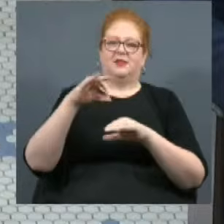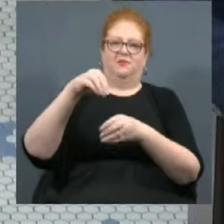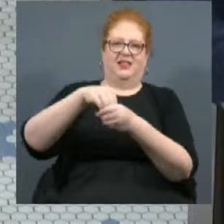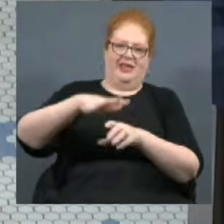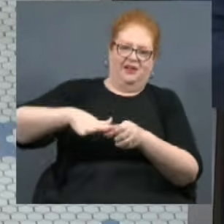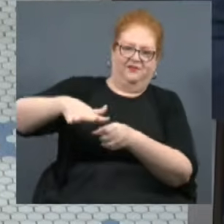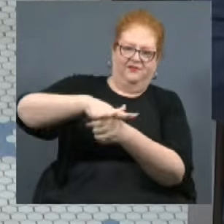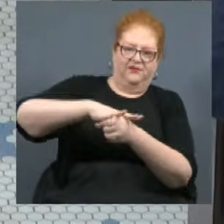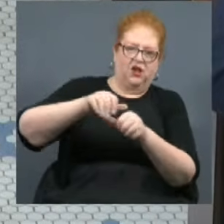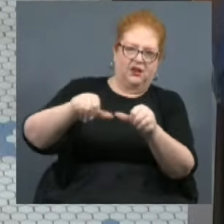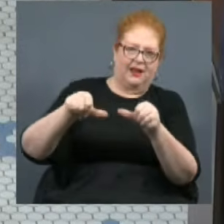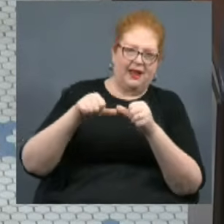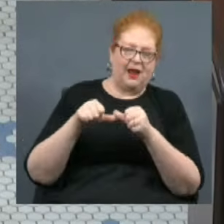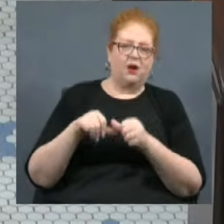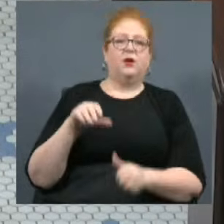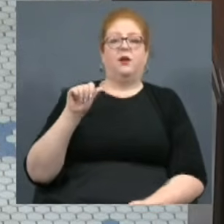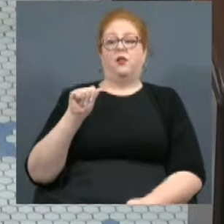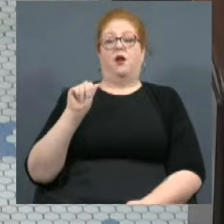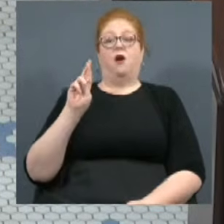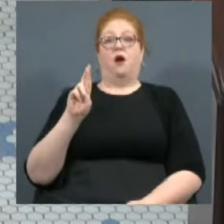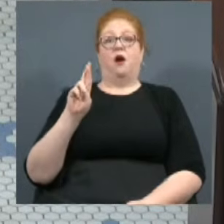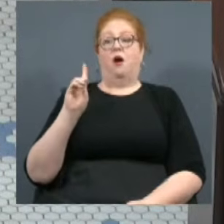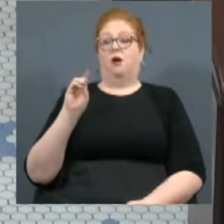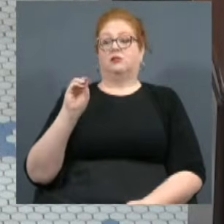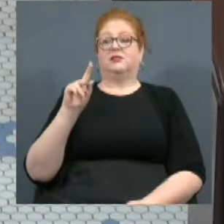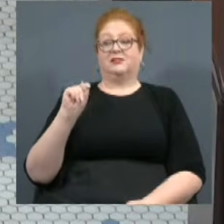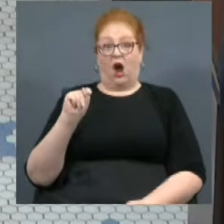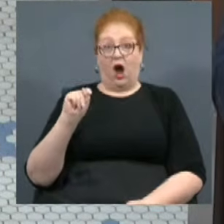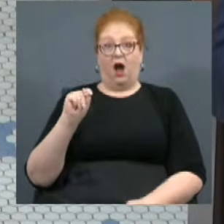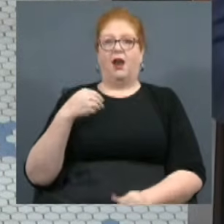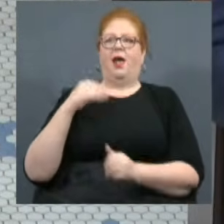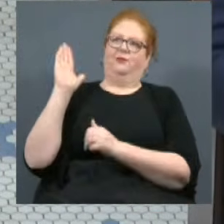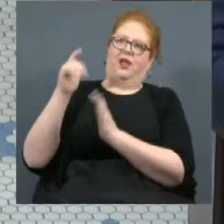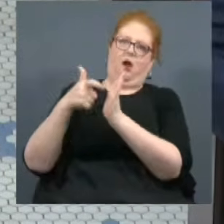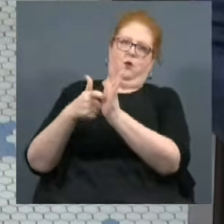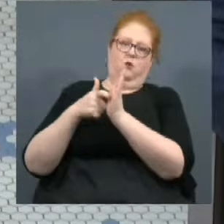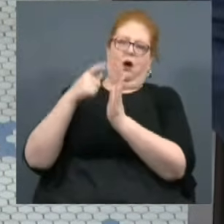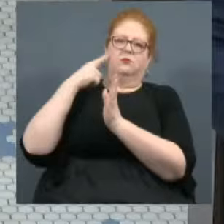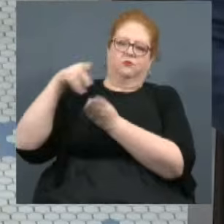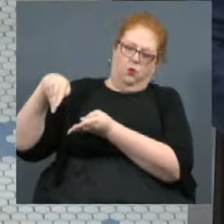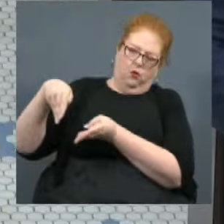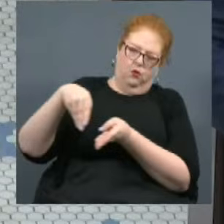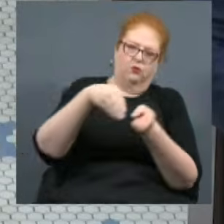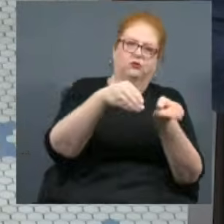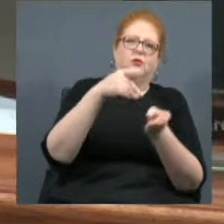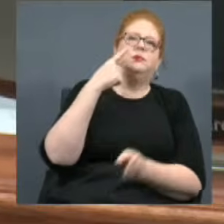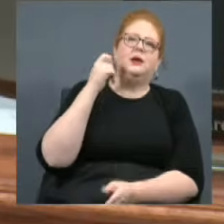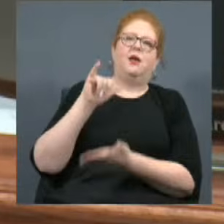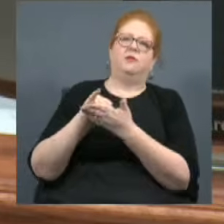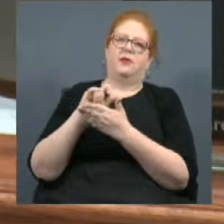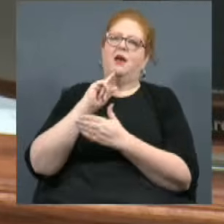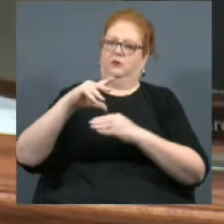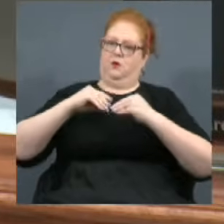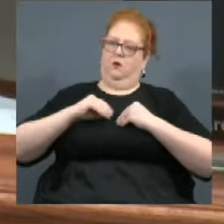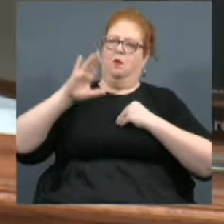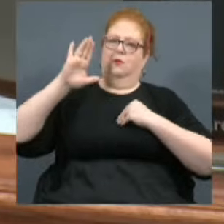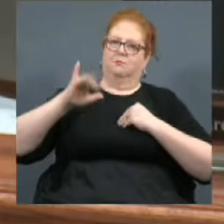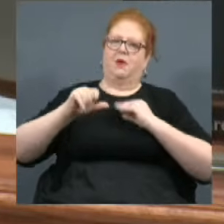we had some requirements by RDOT as far as the actual street, because that is owned by the State Highway Department.